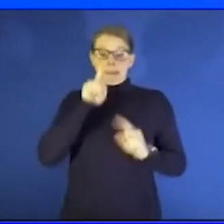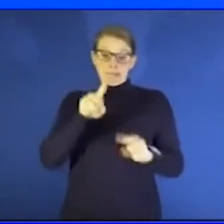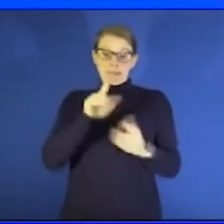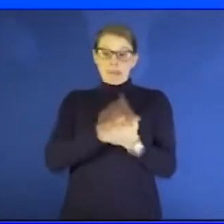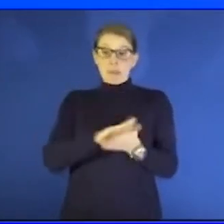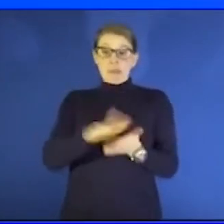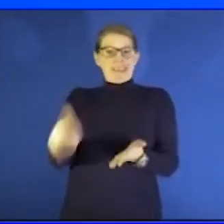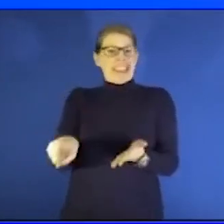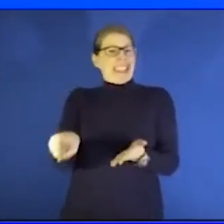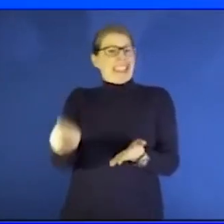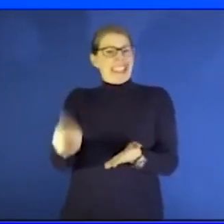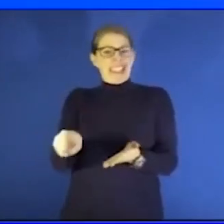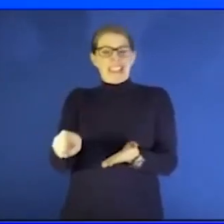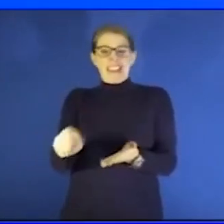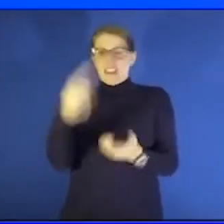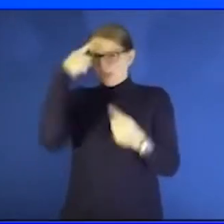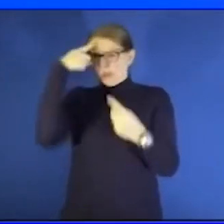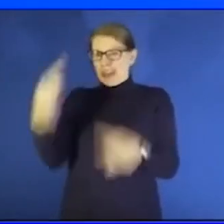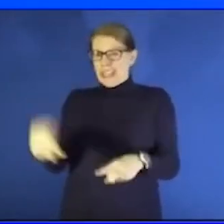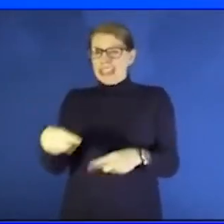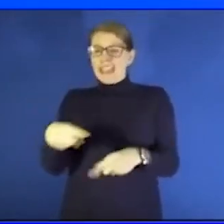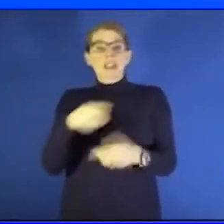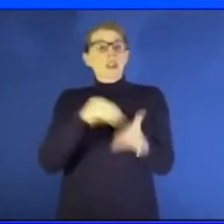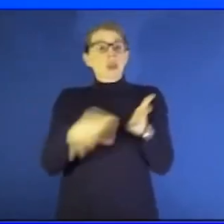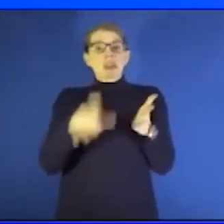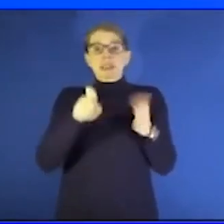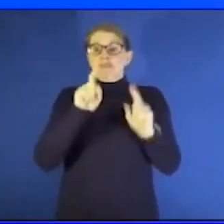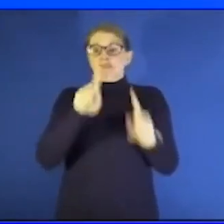They have got to be in school all day, every day. This